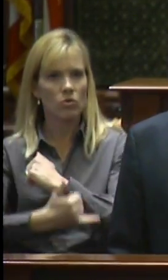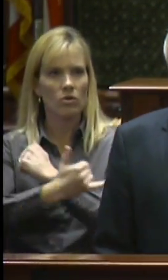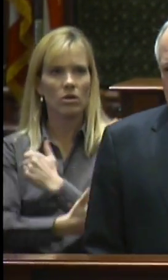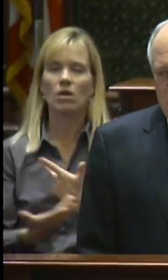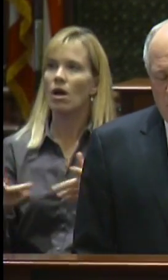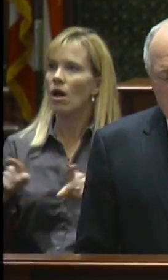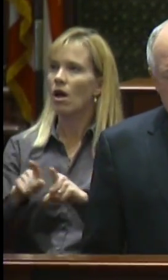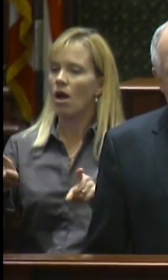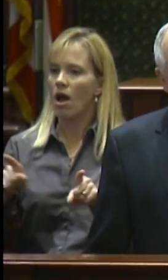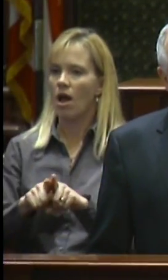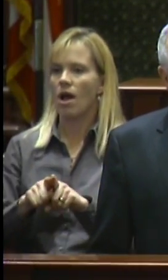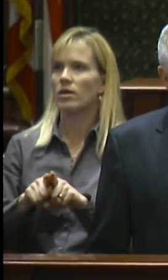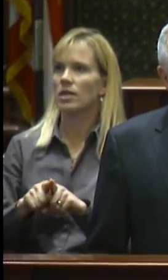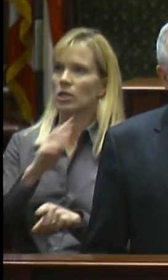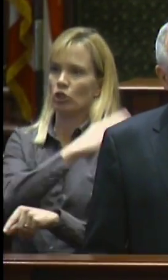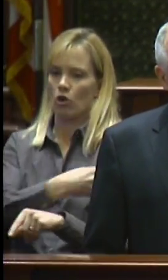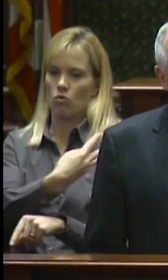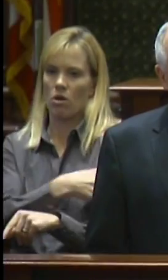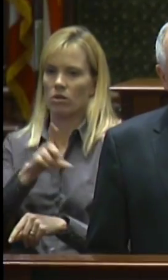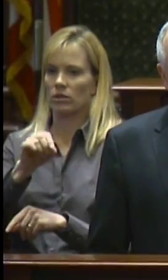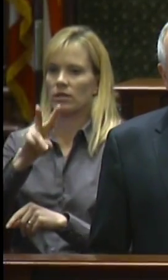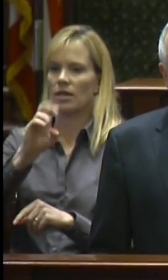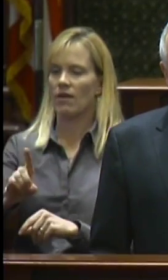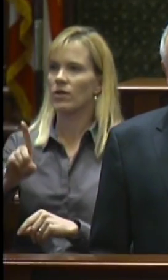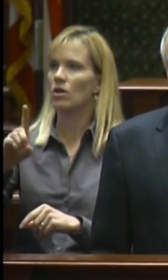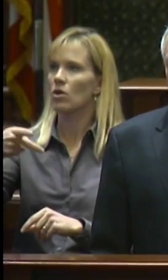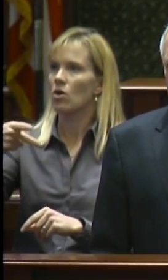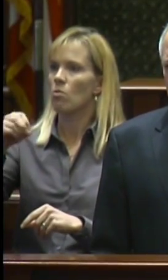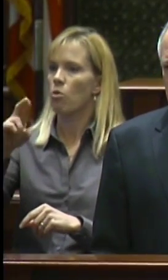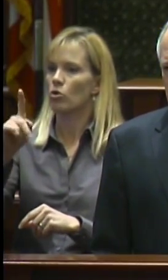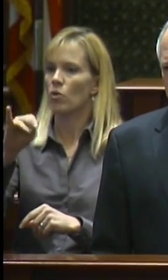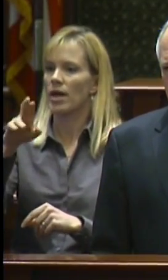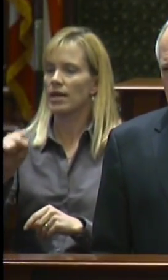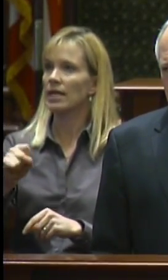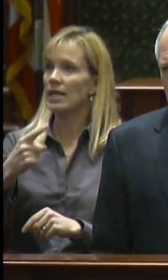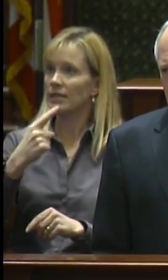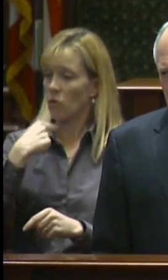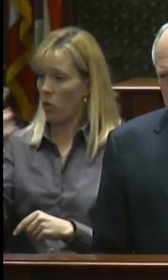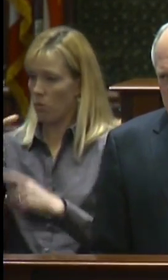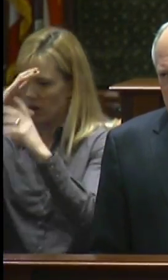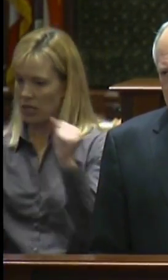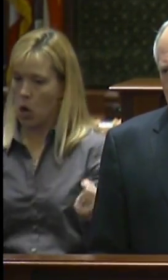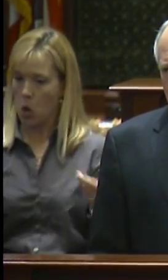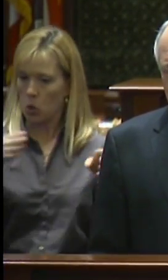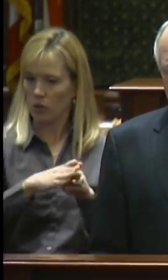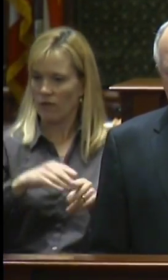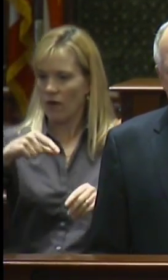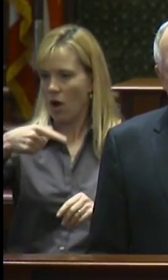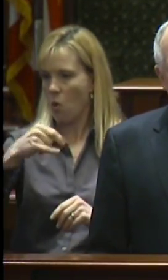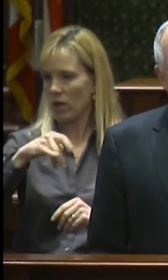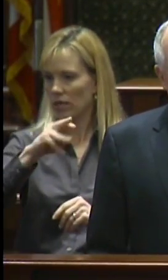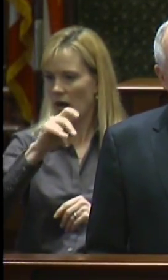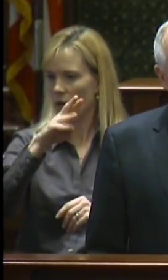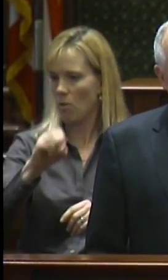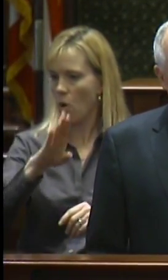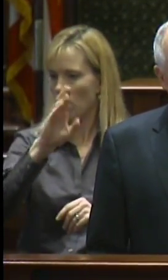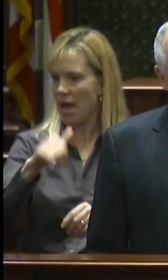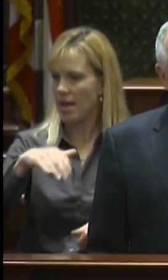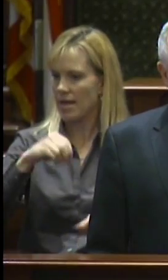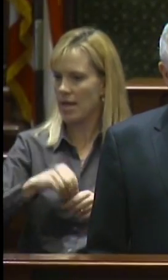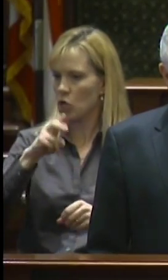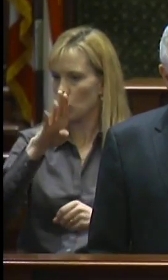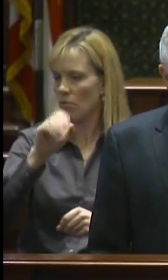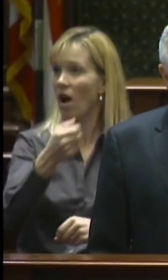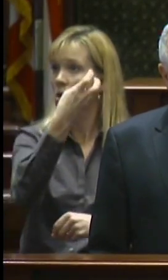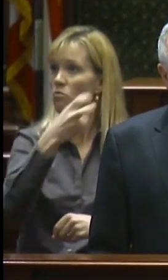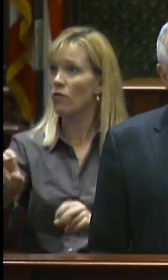As General David Petraeus has told the President that the closing of Guantanamo Bay prison in Cuba and moving